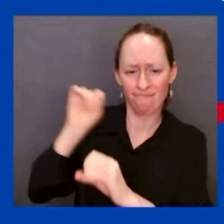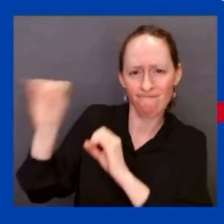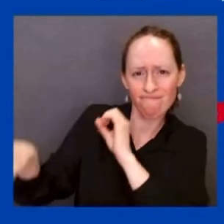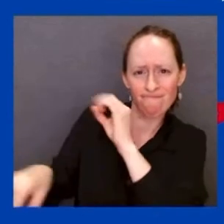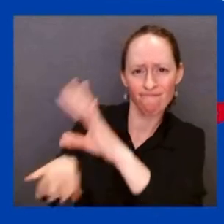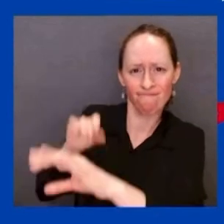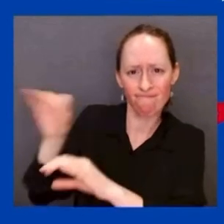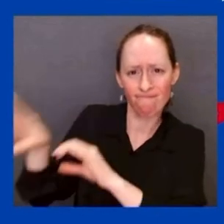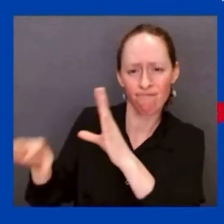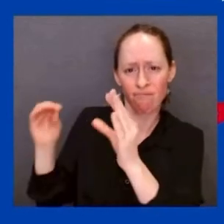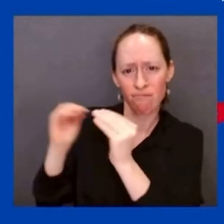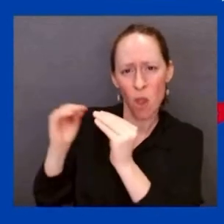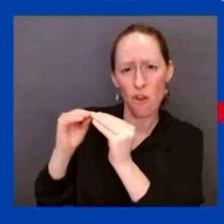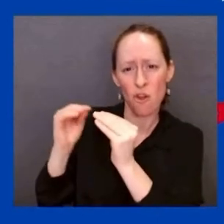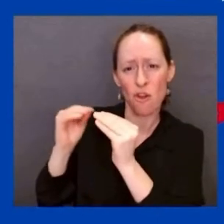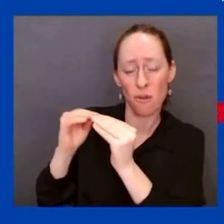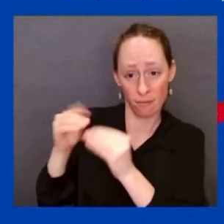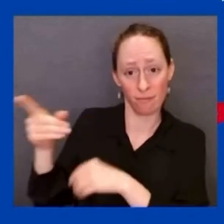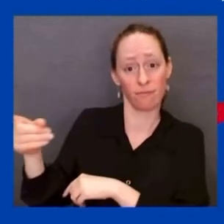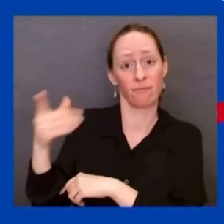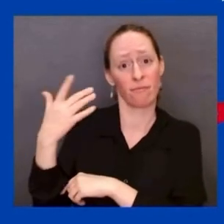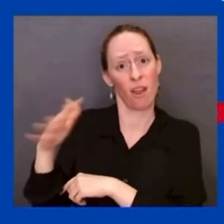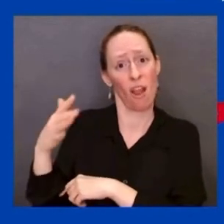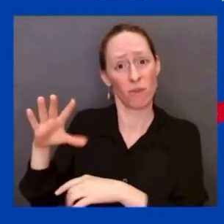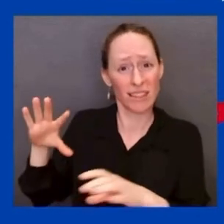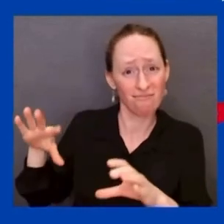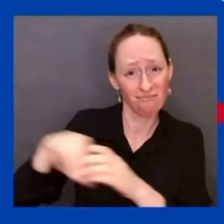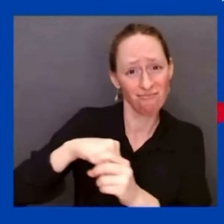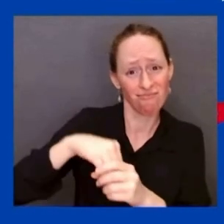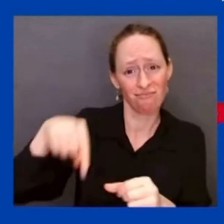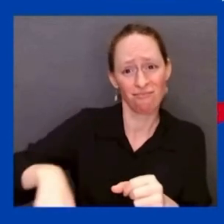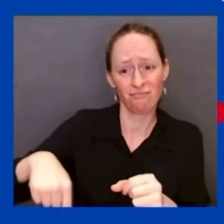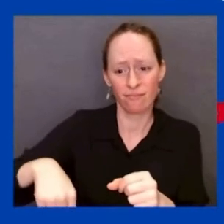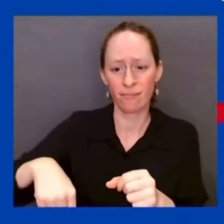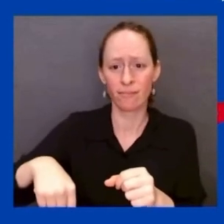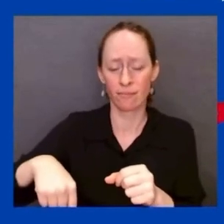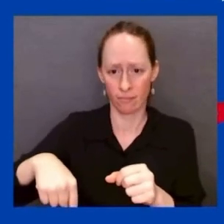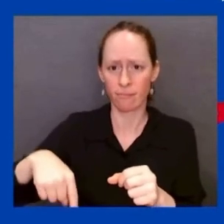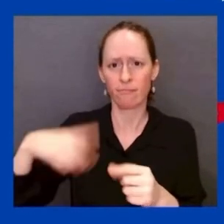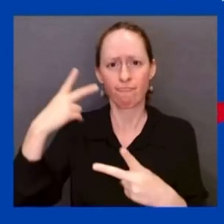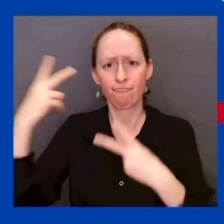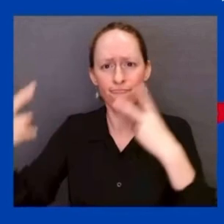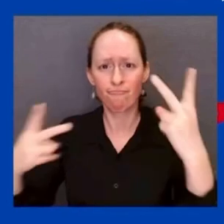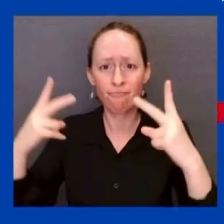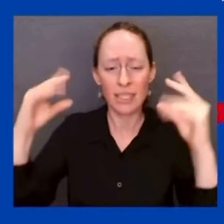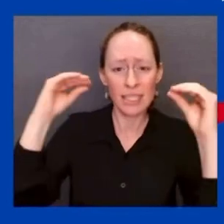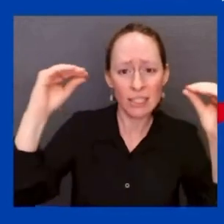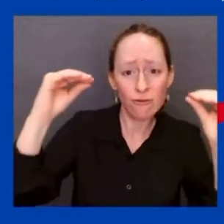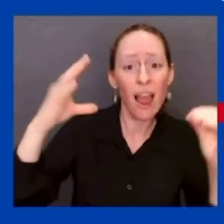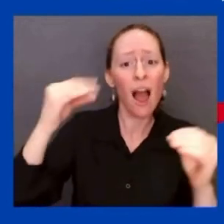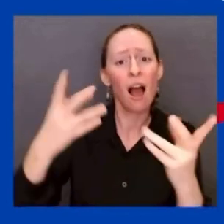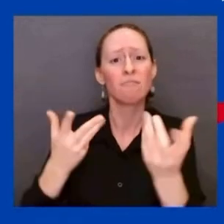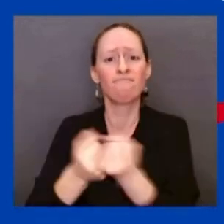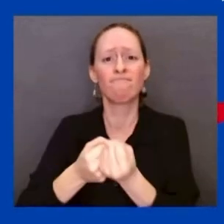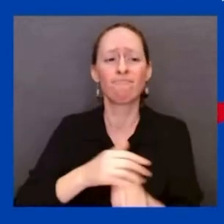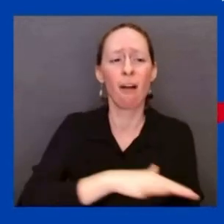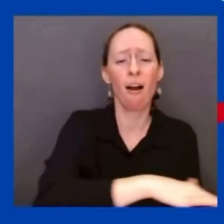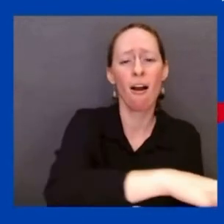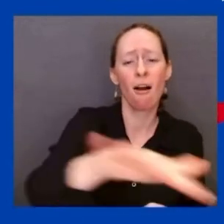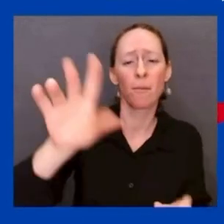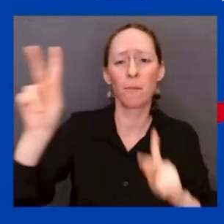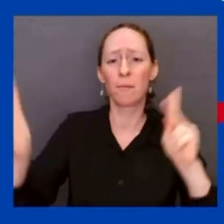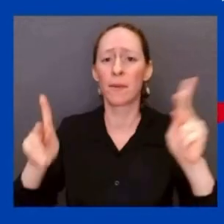public education in this country, but to support the people who have dedicated their lives to